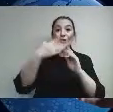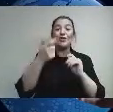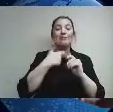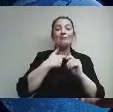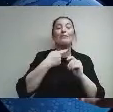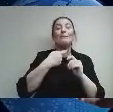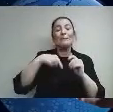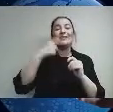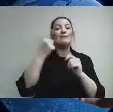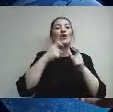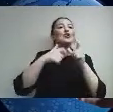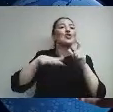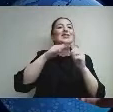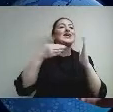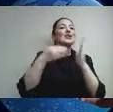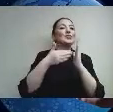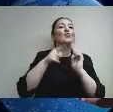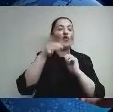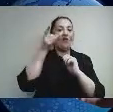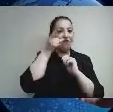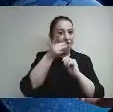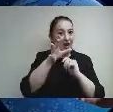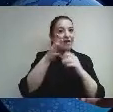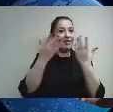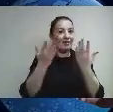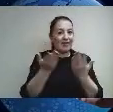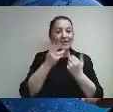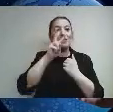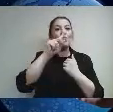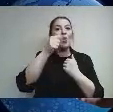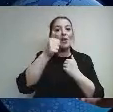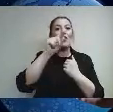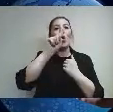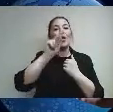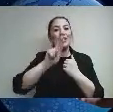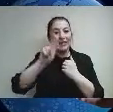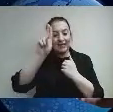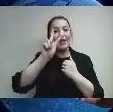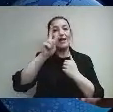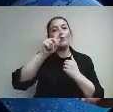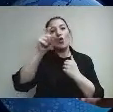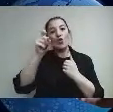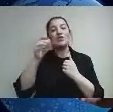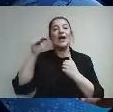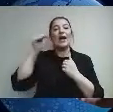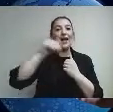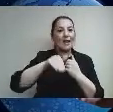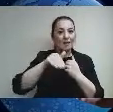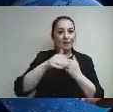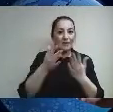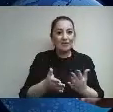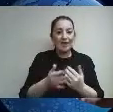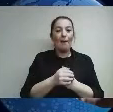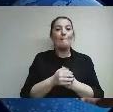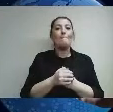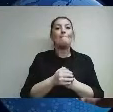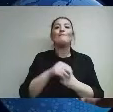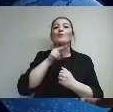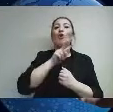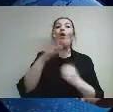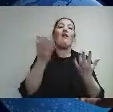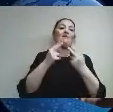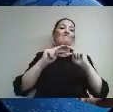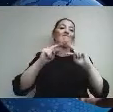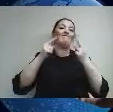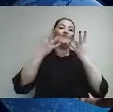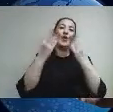enterprise. And in 2016 and 17, we realized that we had made some distance, and this is a great